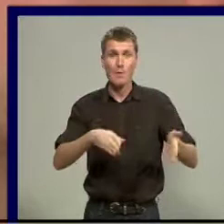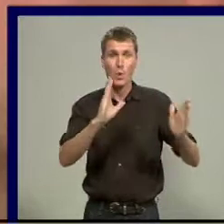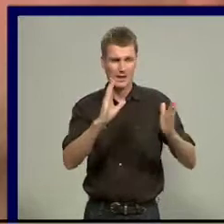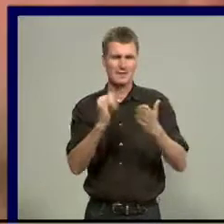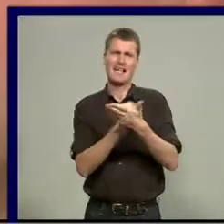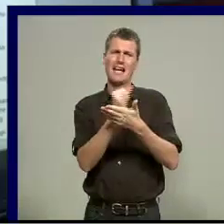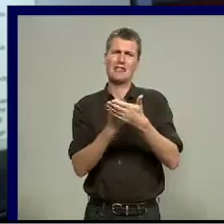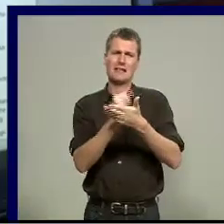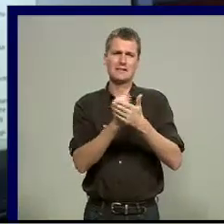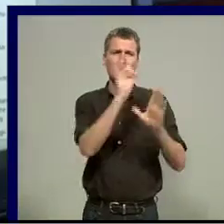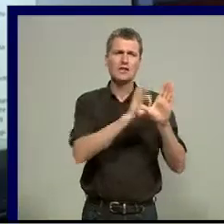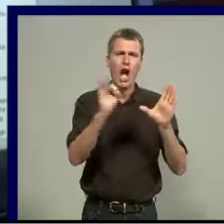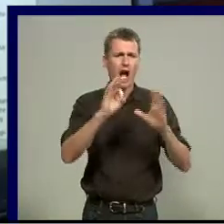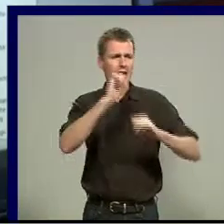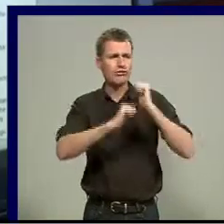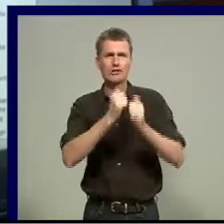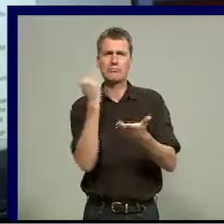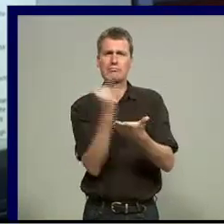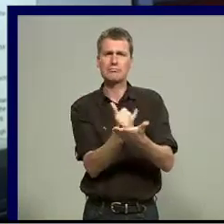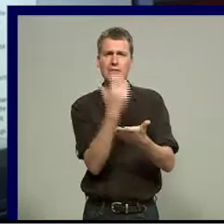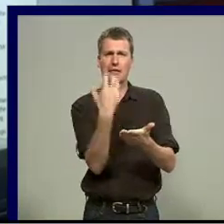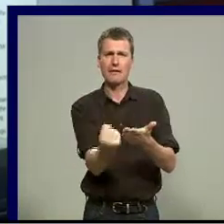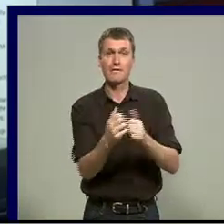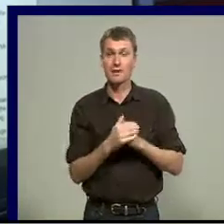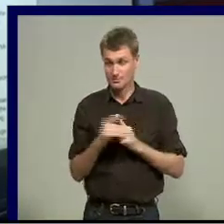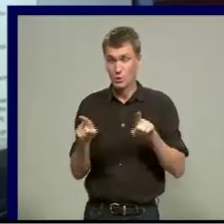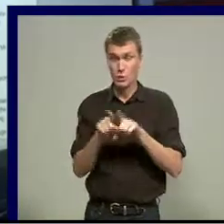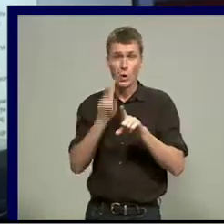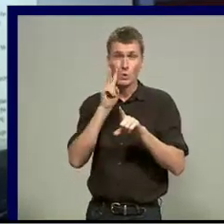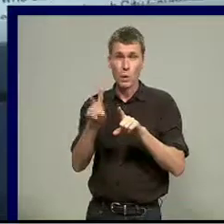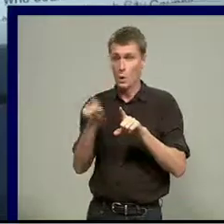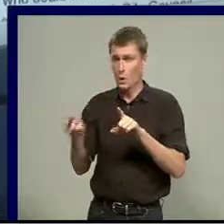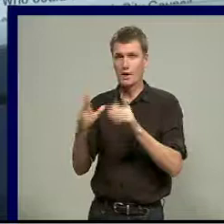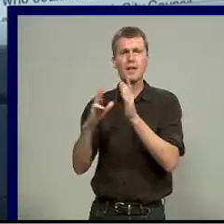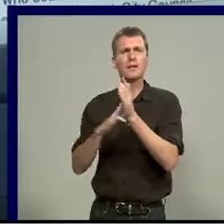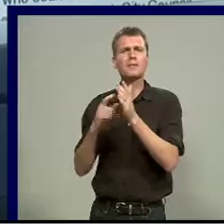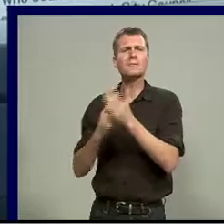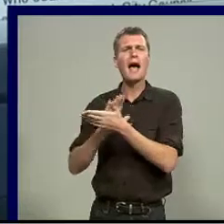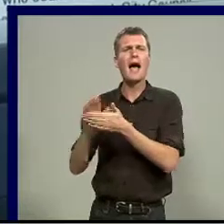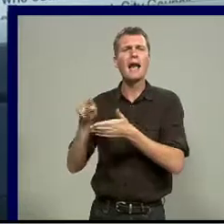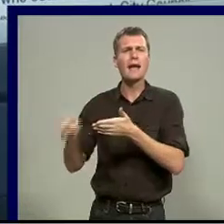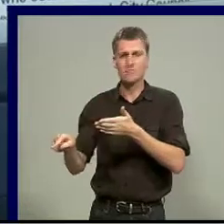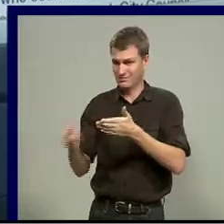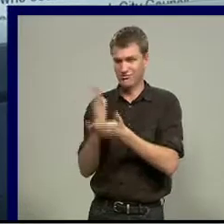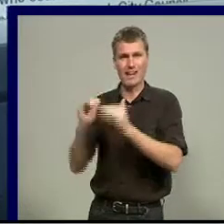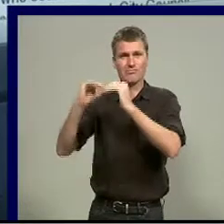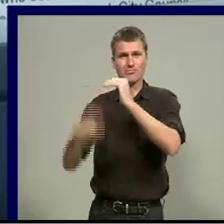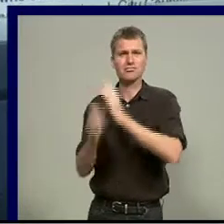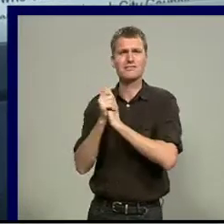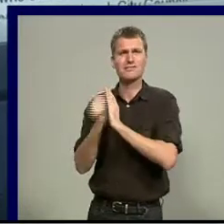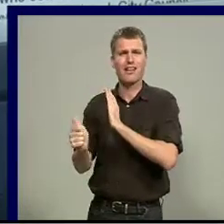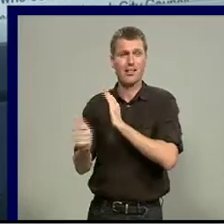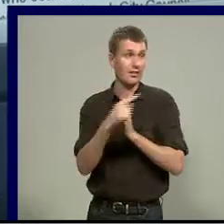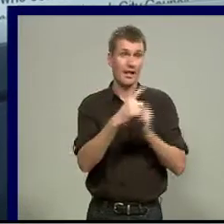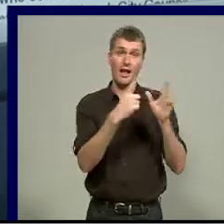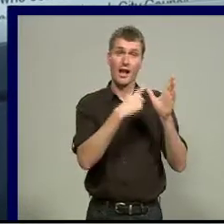construction flaws. It also noted Mr Harding was working beyond his competence. He was left largely unsupervised by Alan Ray,